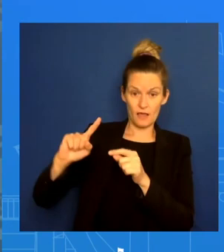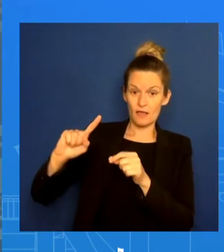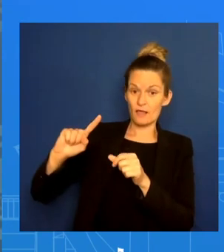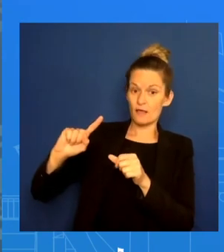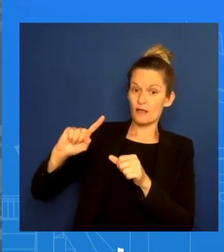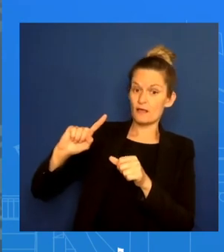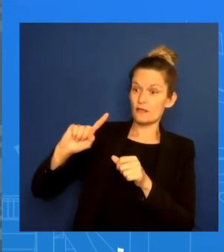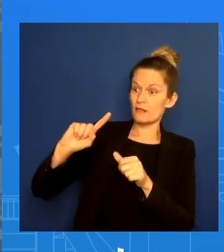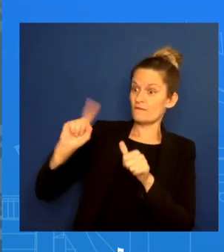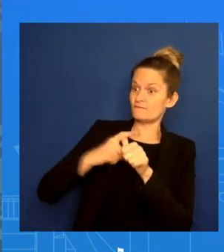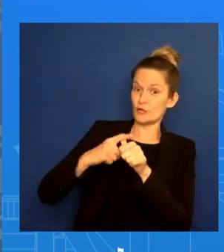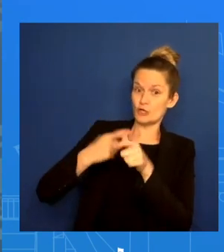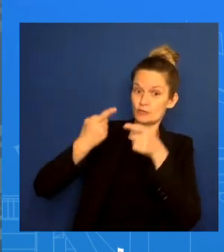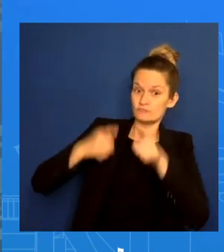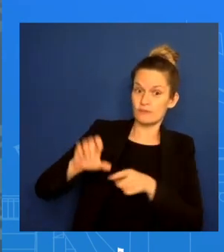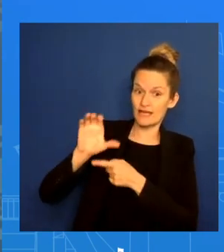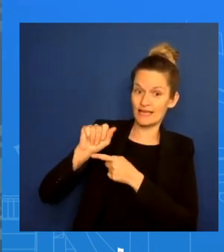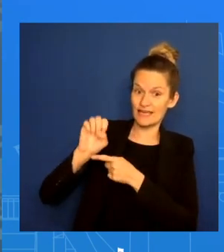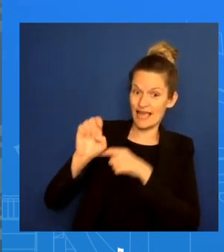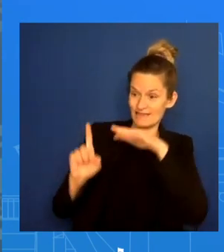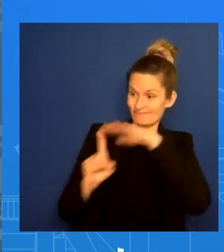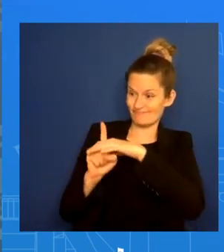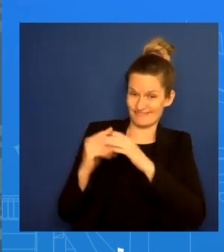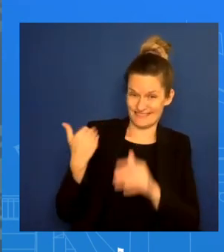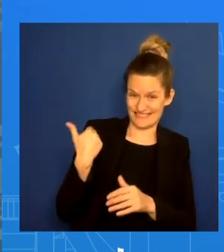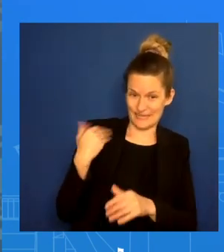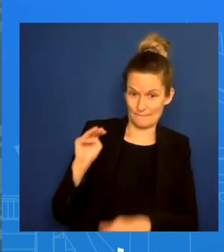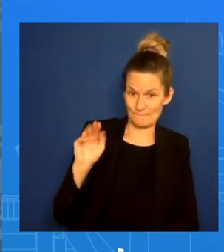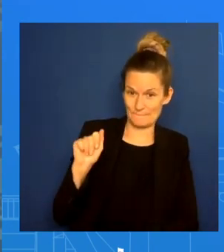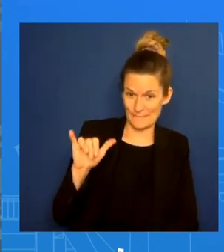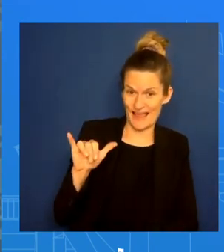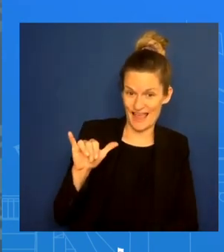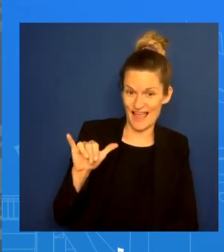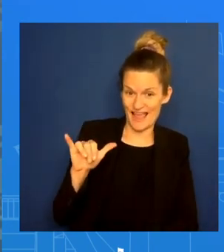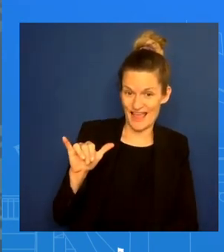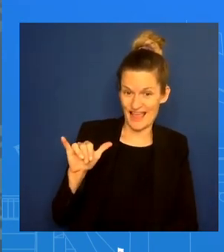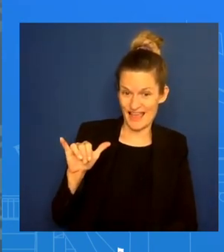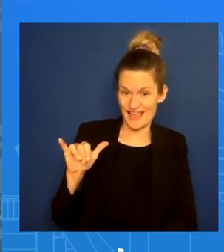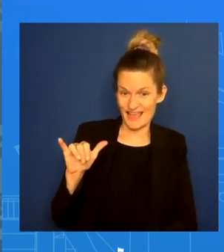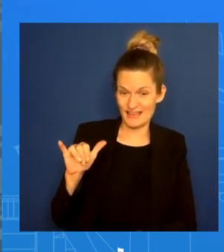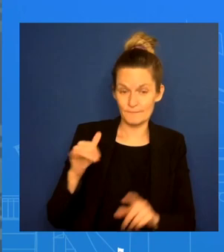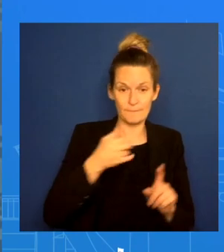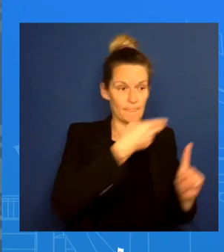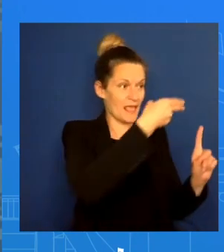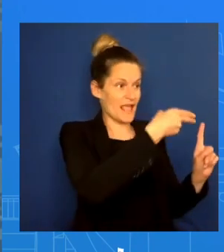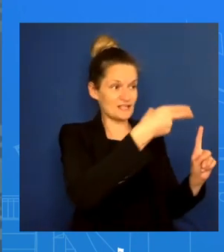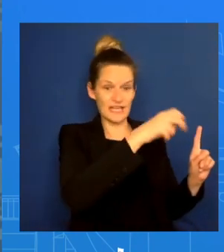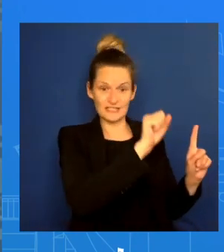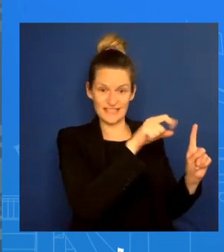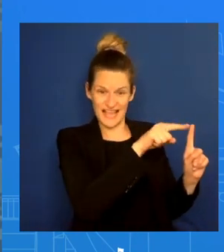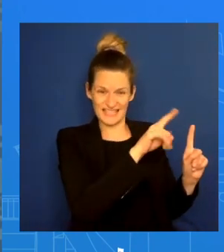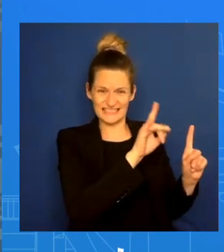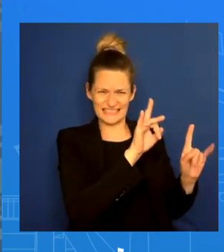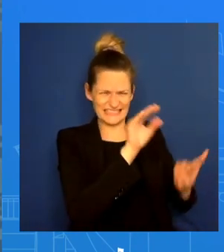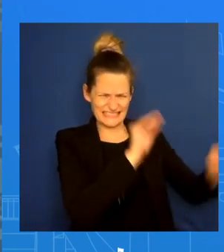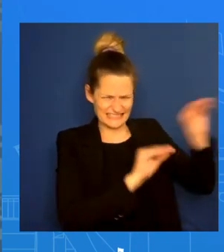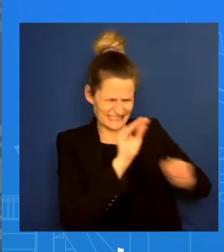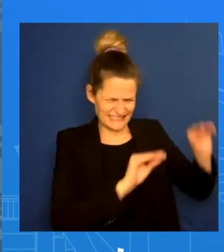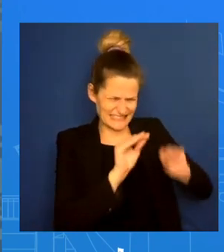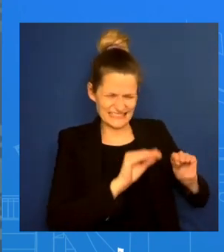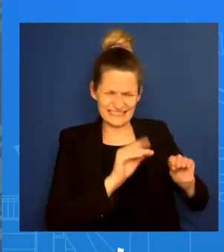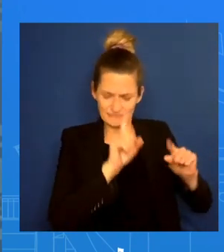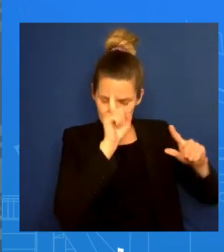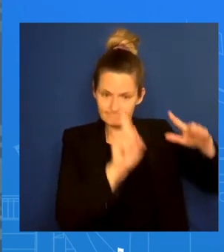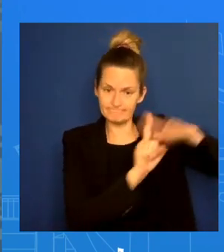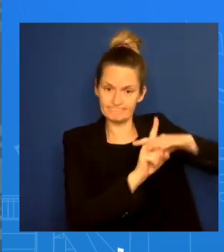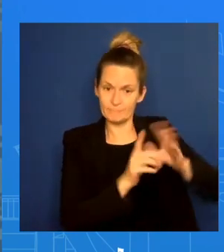together, the HHS put together a comprehensive strategic approach on dealing with monkeypox. We made sure